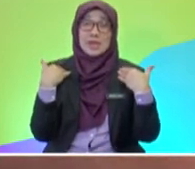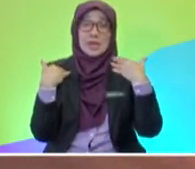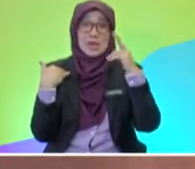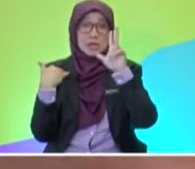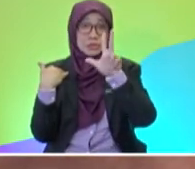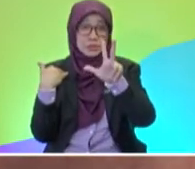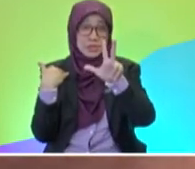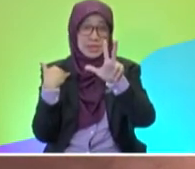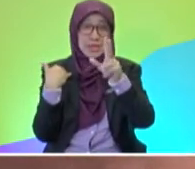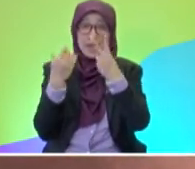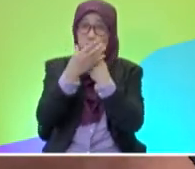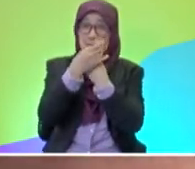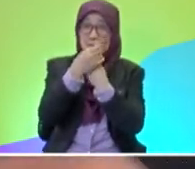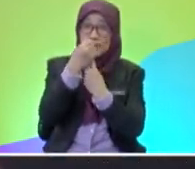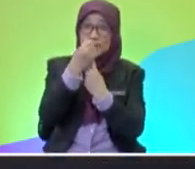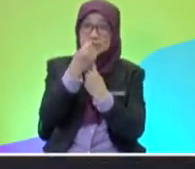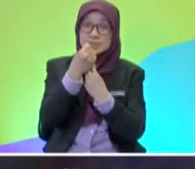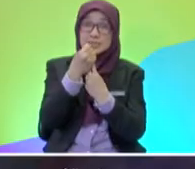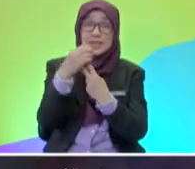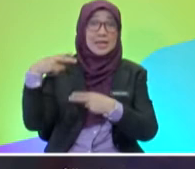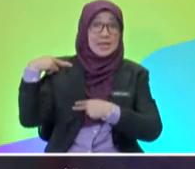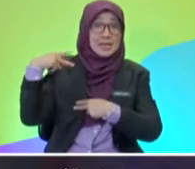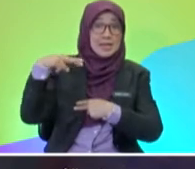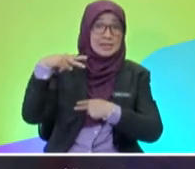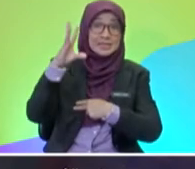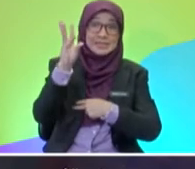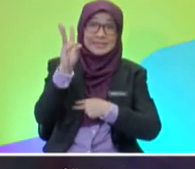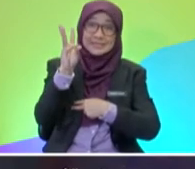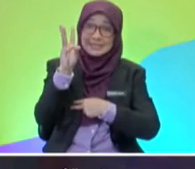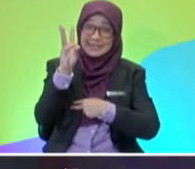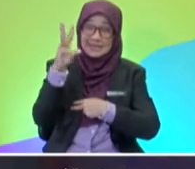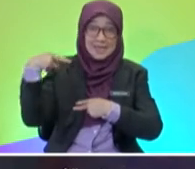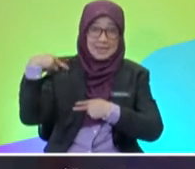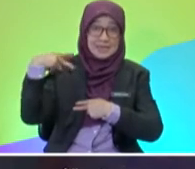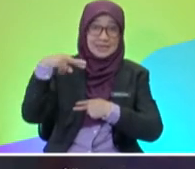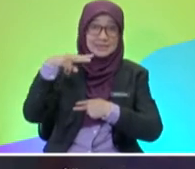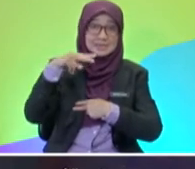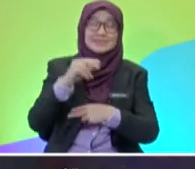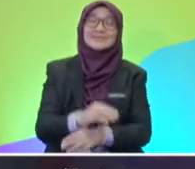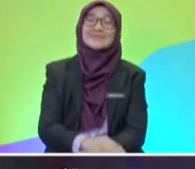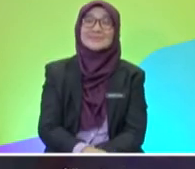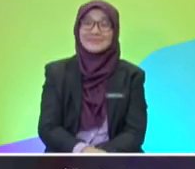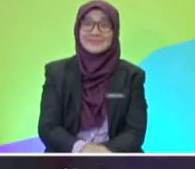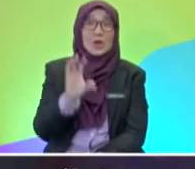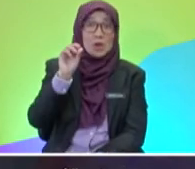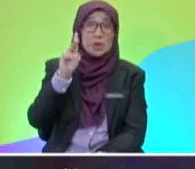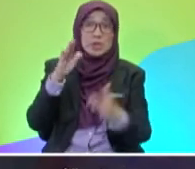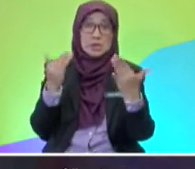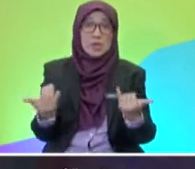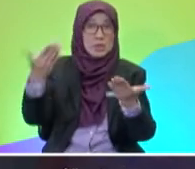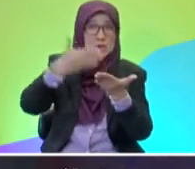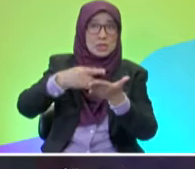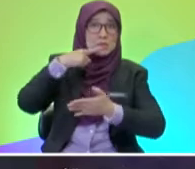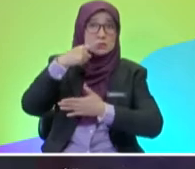legs, or six legs. Okay, can you repeat what we have learned? Yes, the names of the insects.